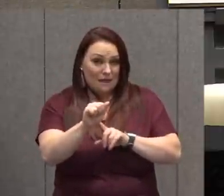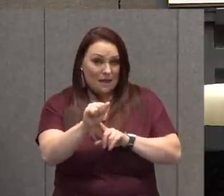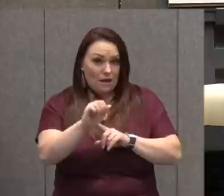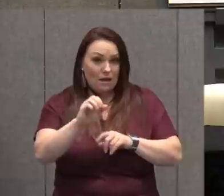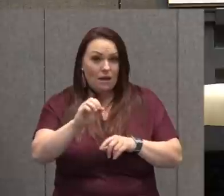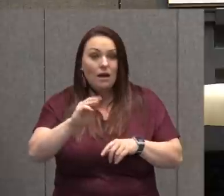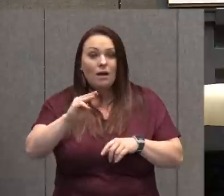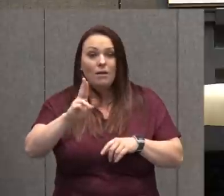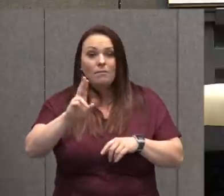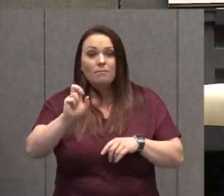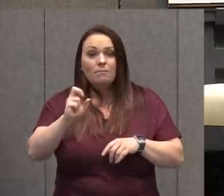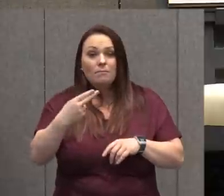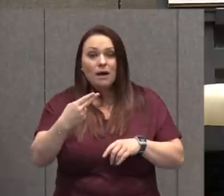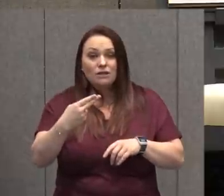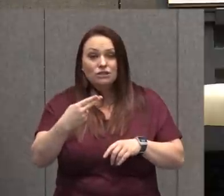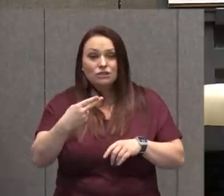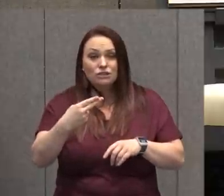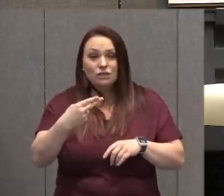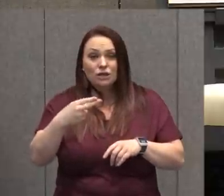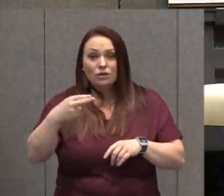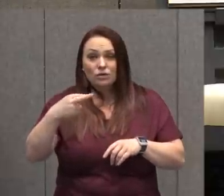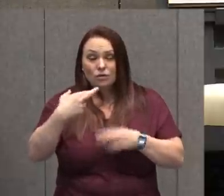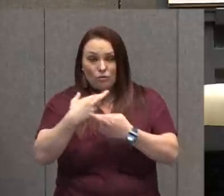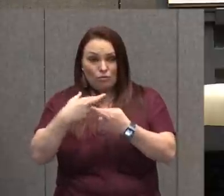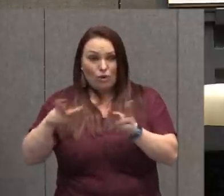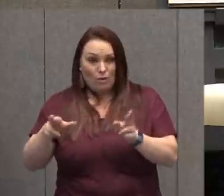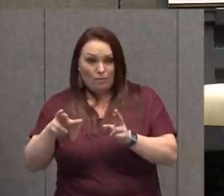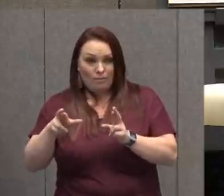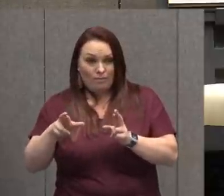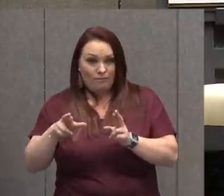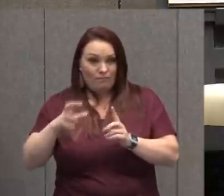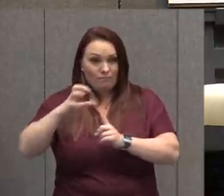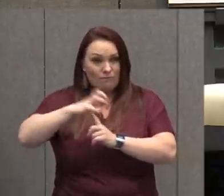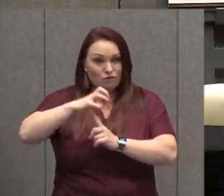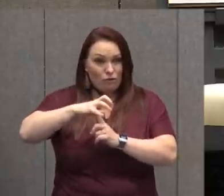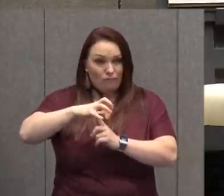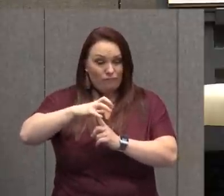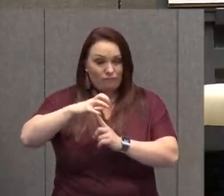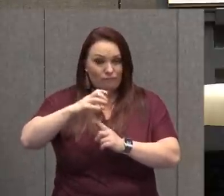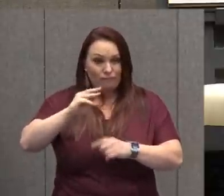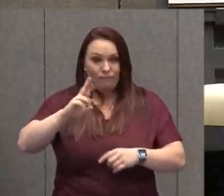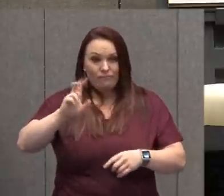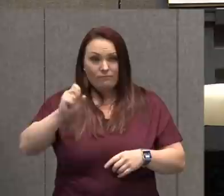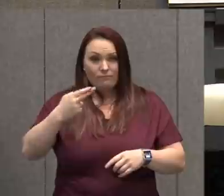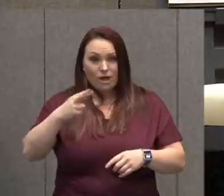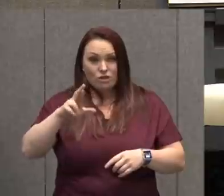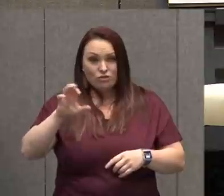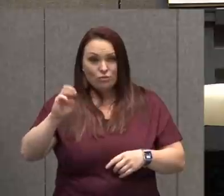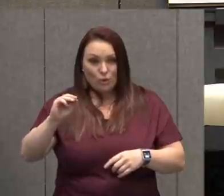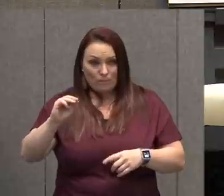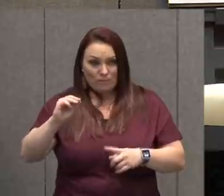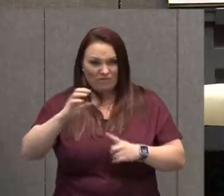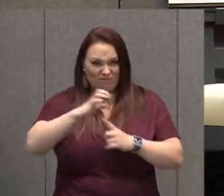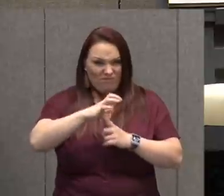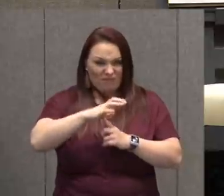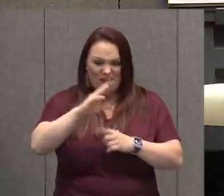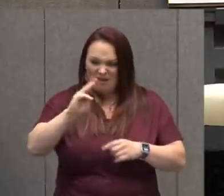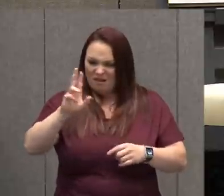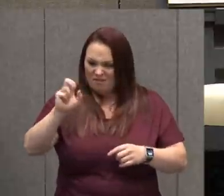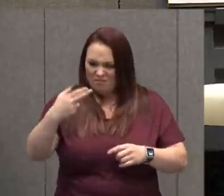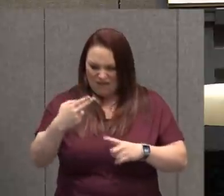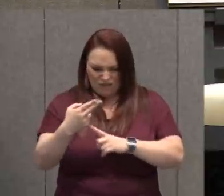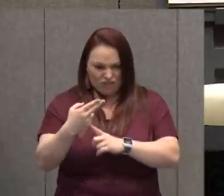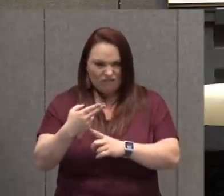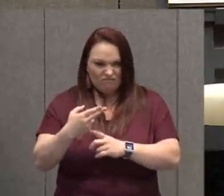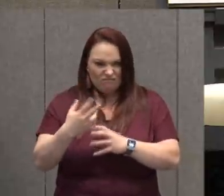Mushroom. Mush and room. If you put it together, mushroom. But what's mush? What does mush mean? It